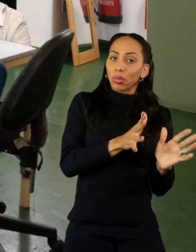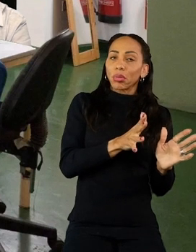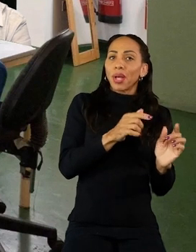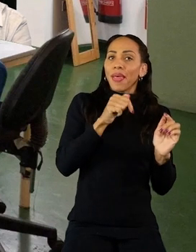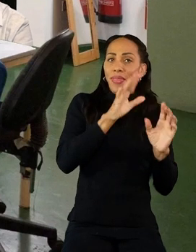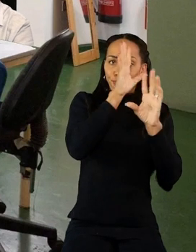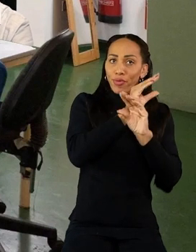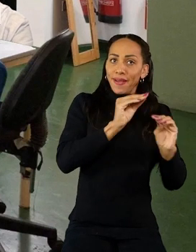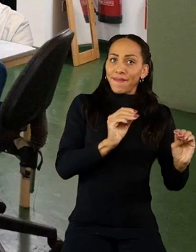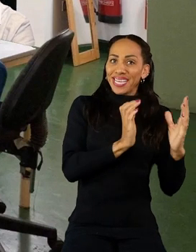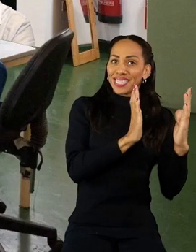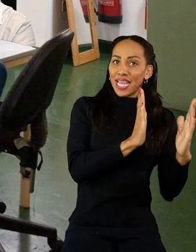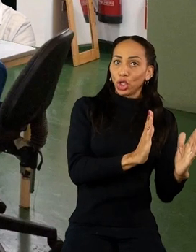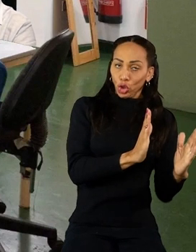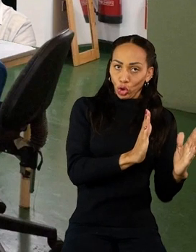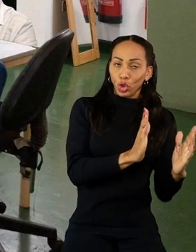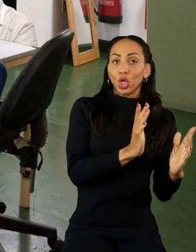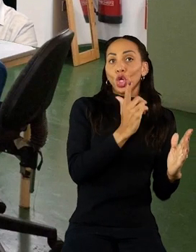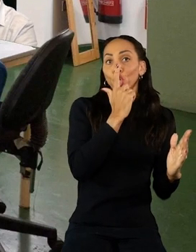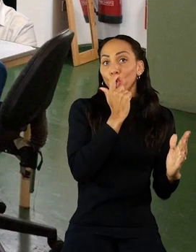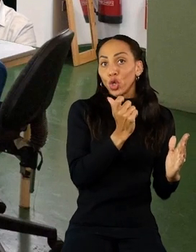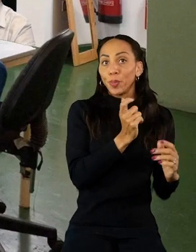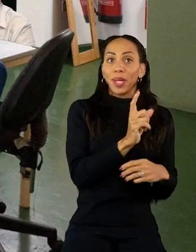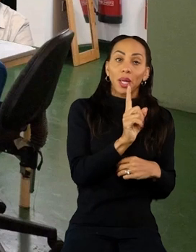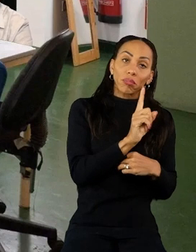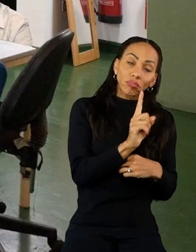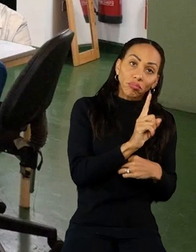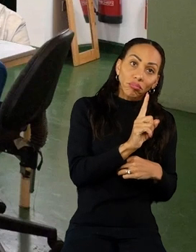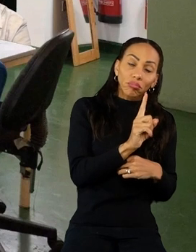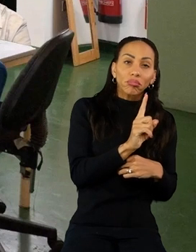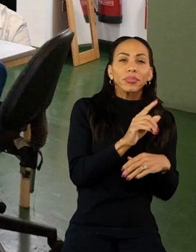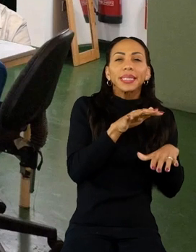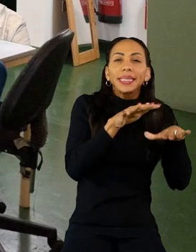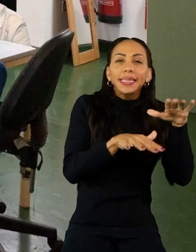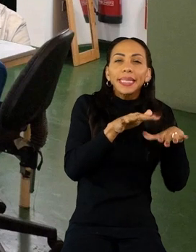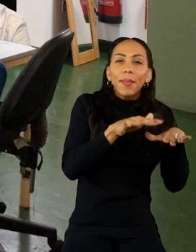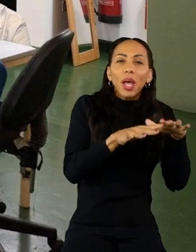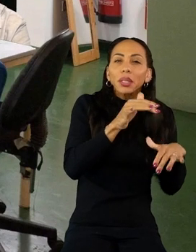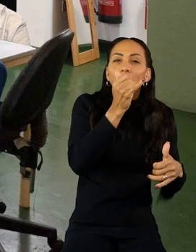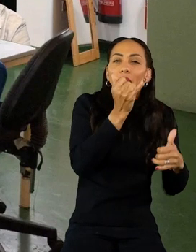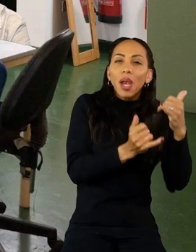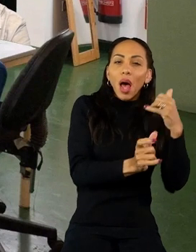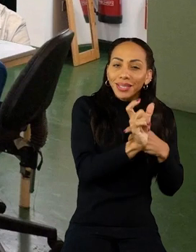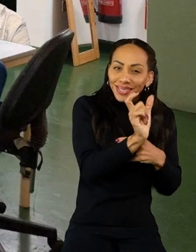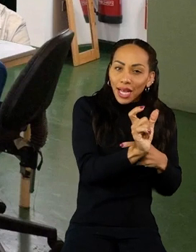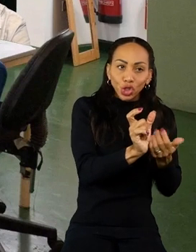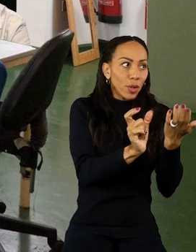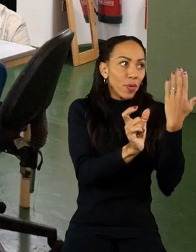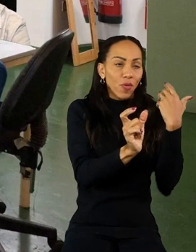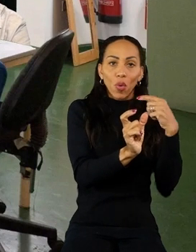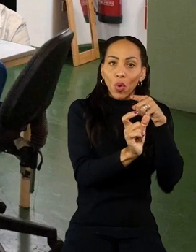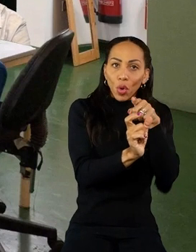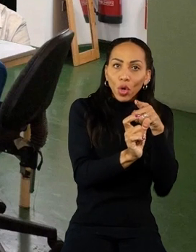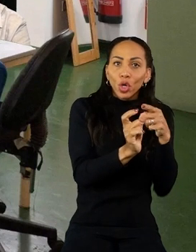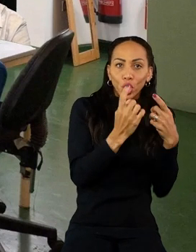in applying for the commission. And I wondered if part of that briefing session might actually just